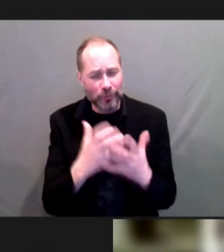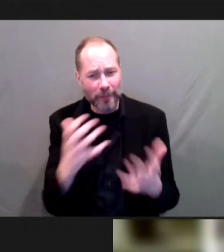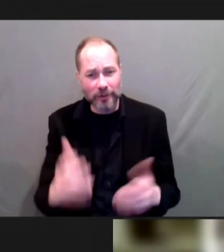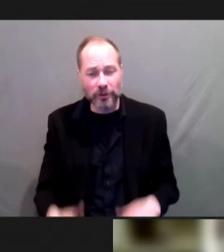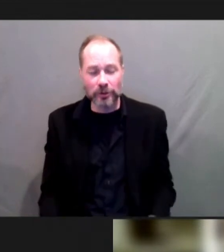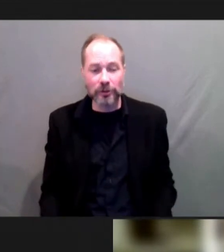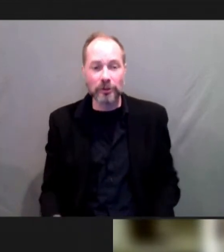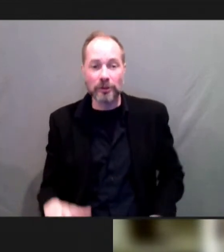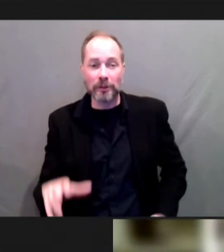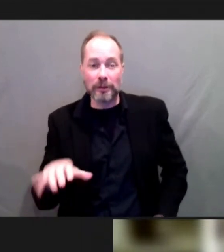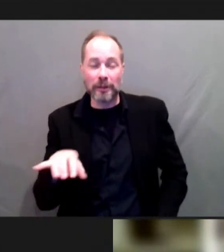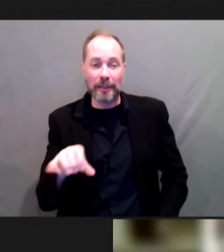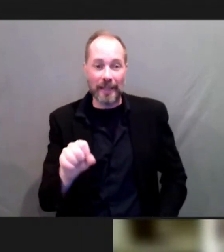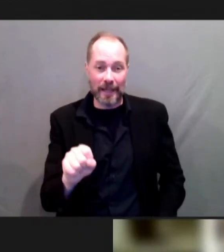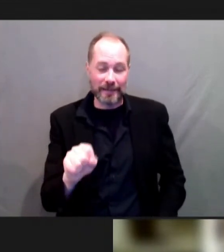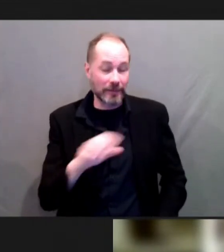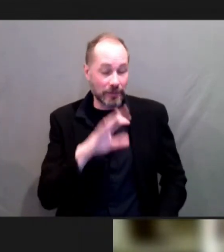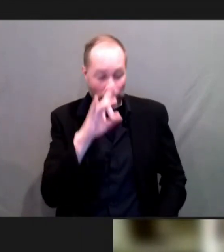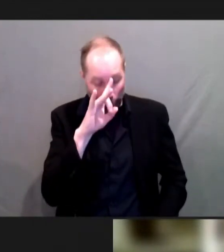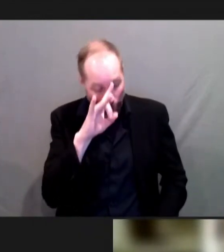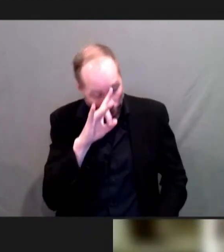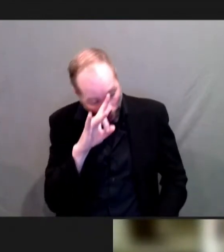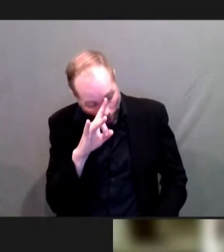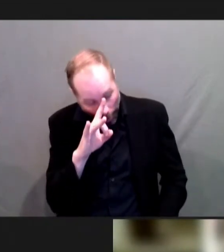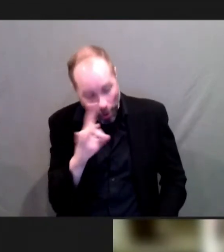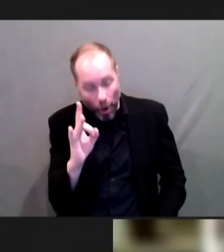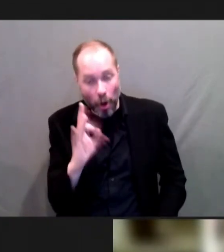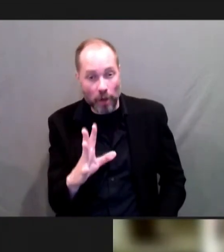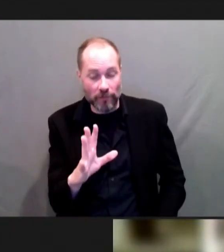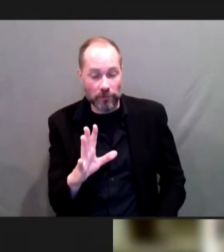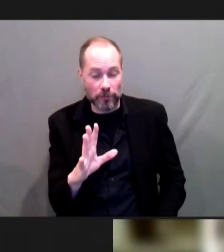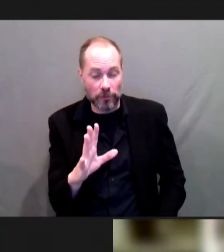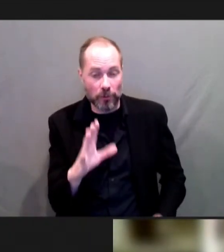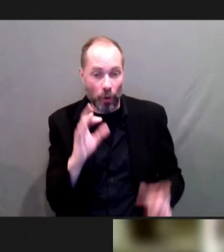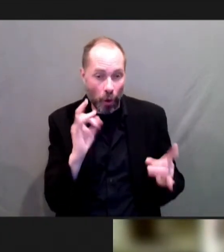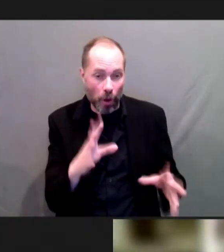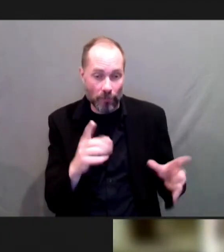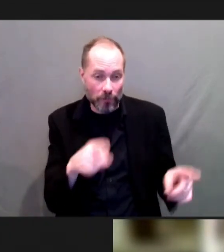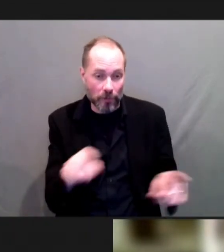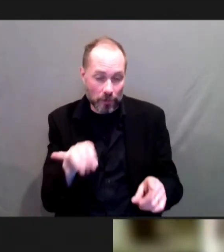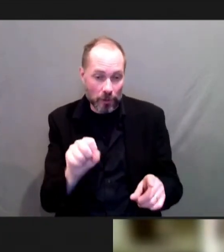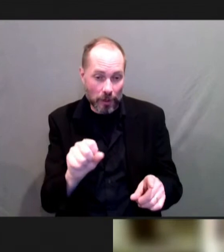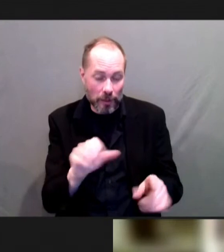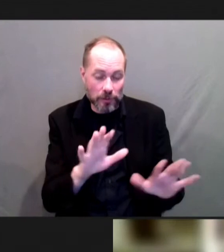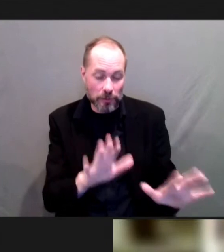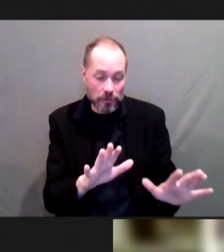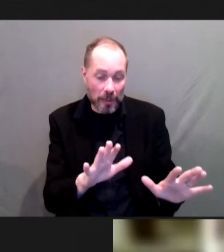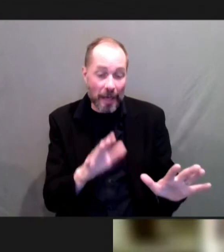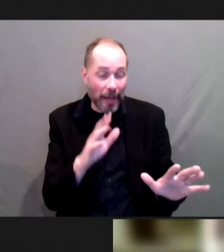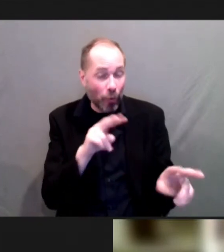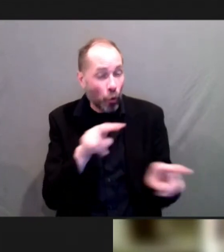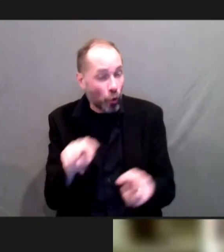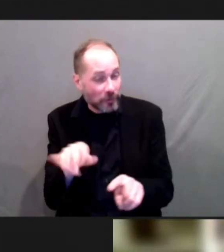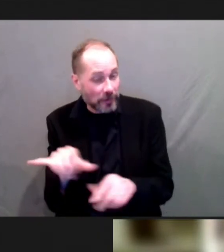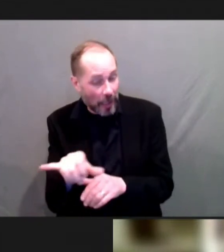a horrific tragedy, and it looks like that there were indications